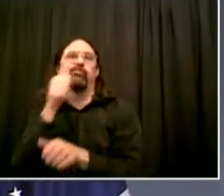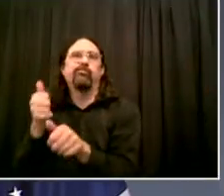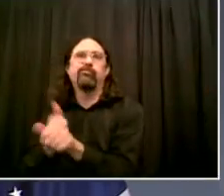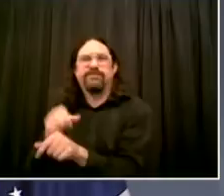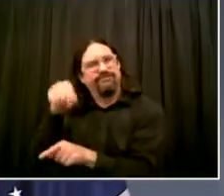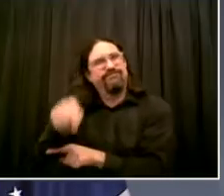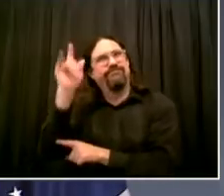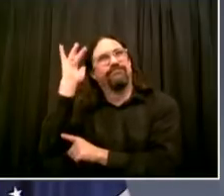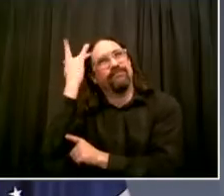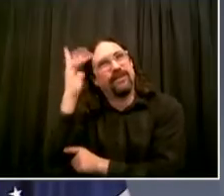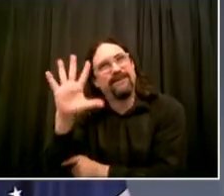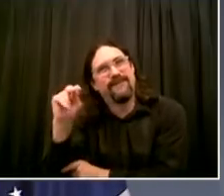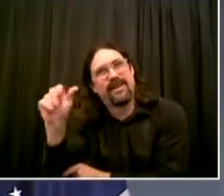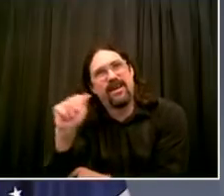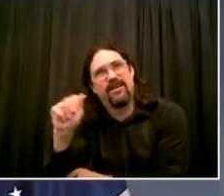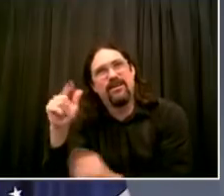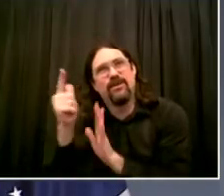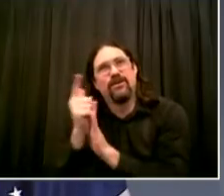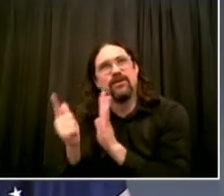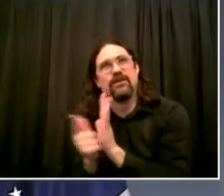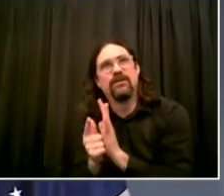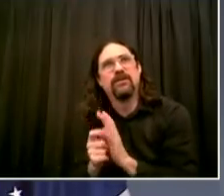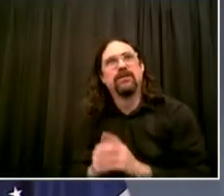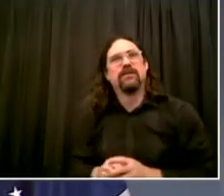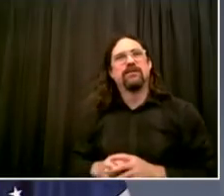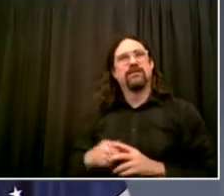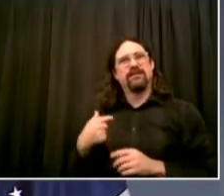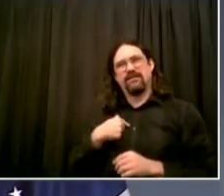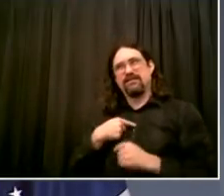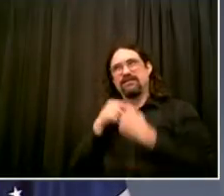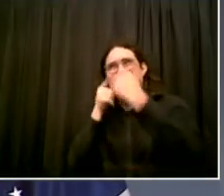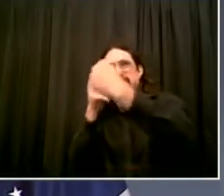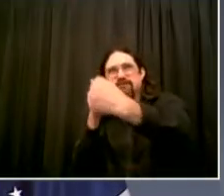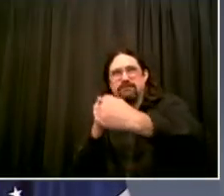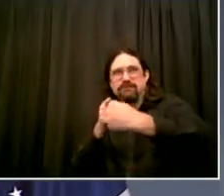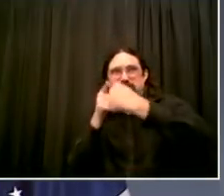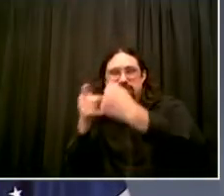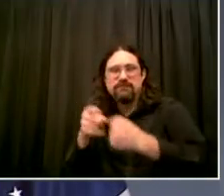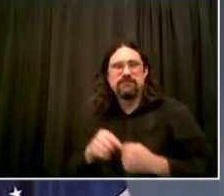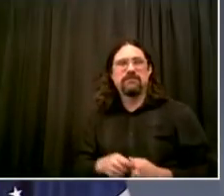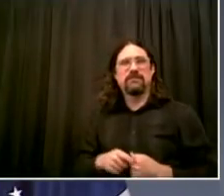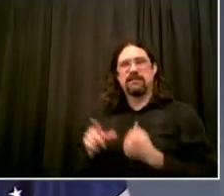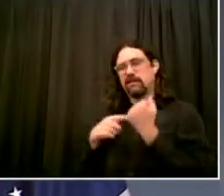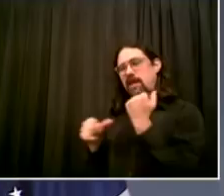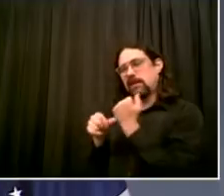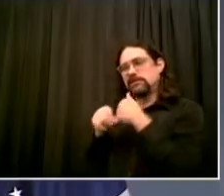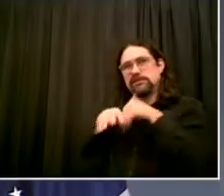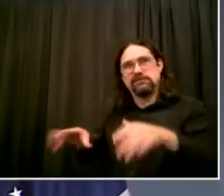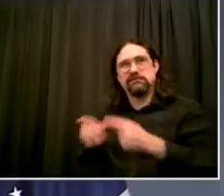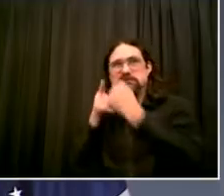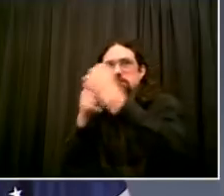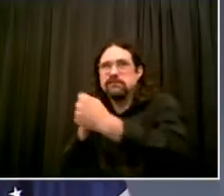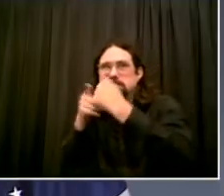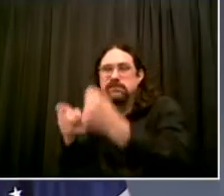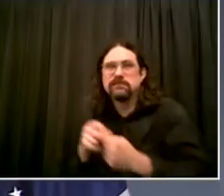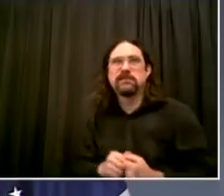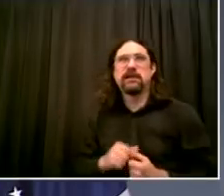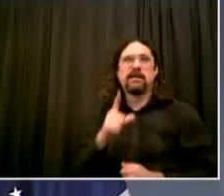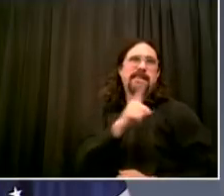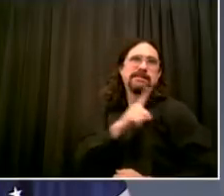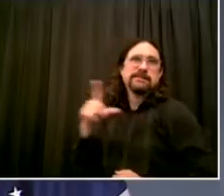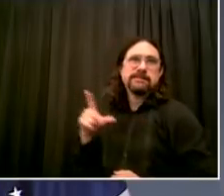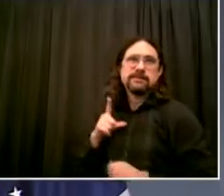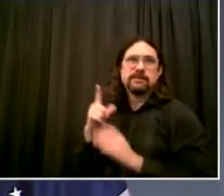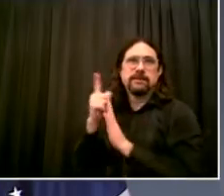And it often seemed like it was beyond our reach. But yesterday in Albany, that change happened. And that will